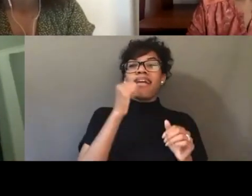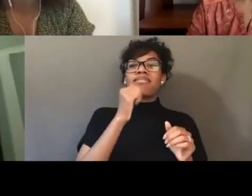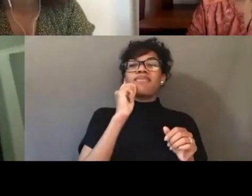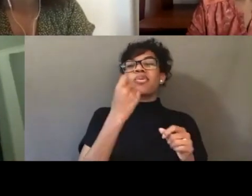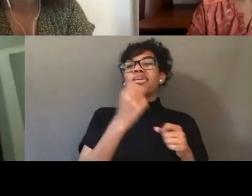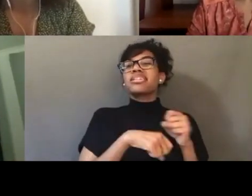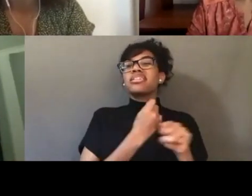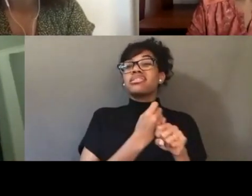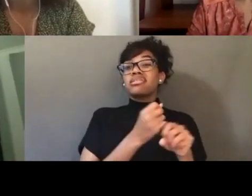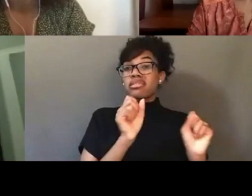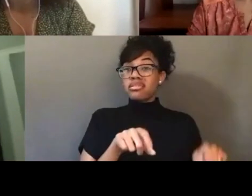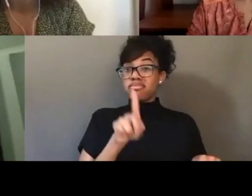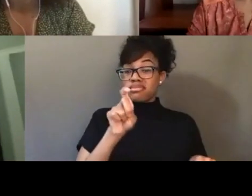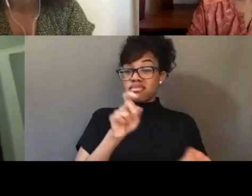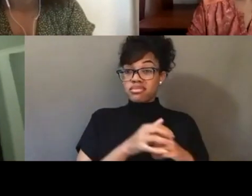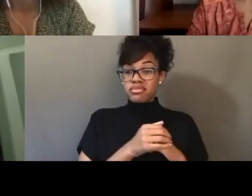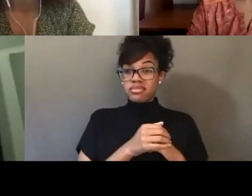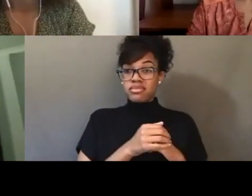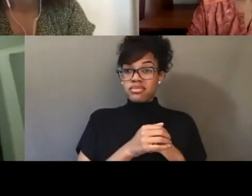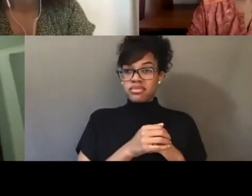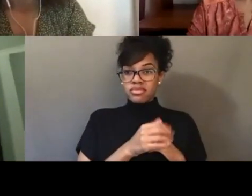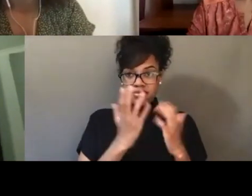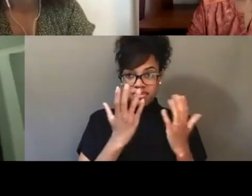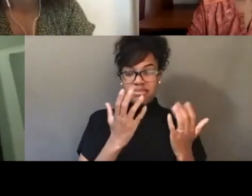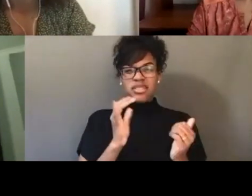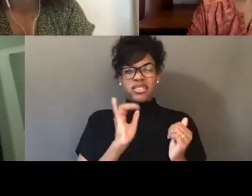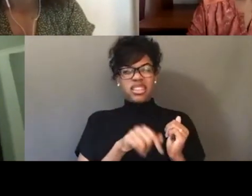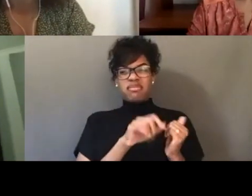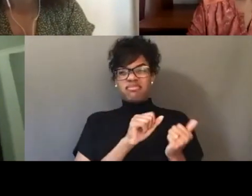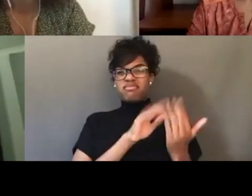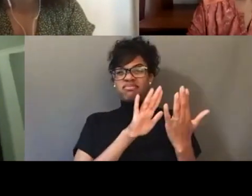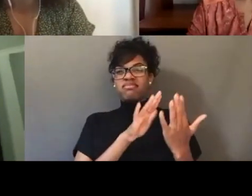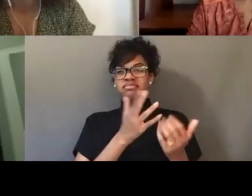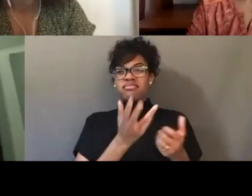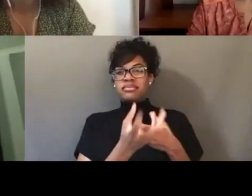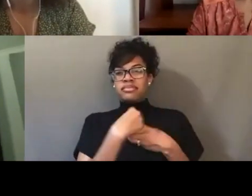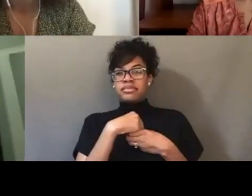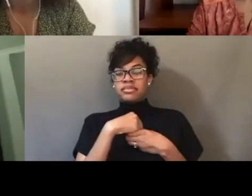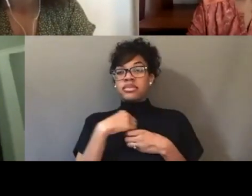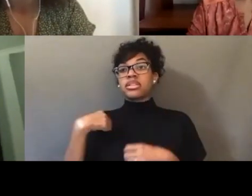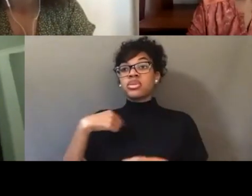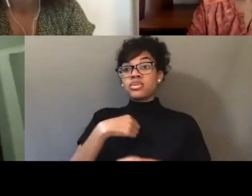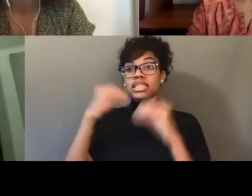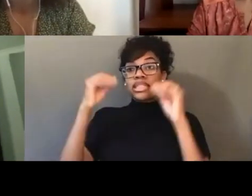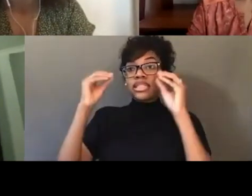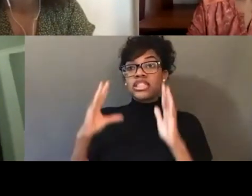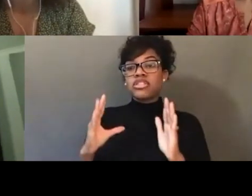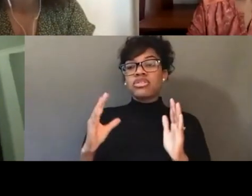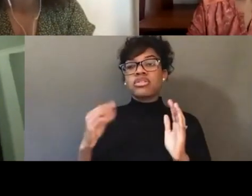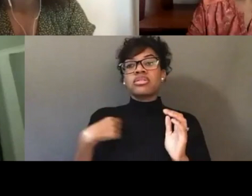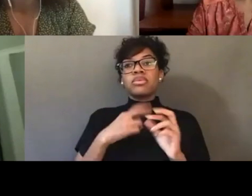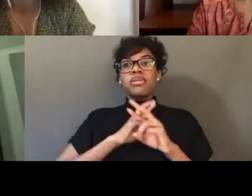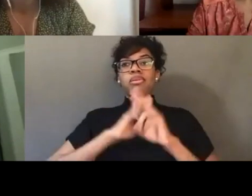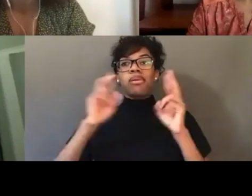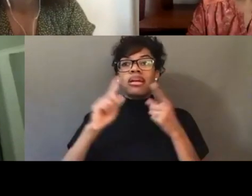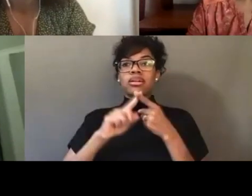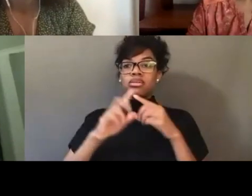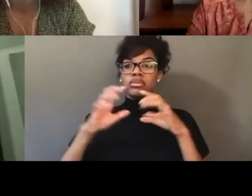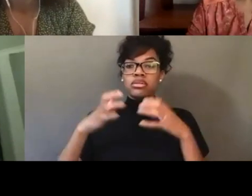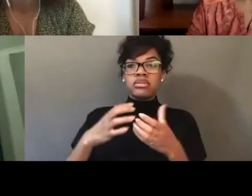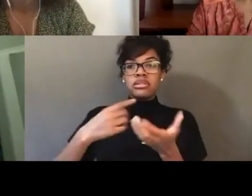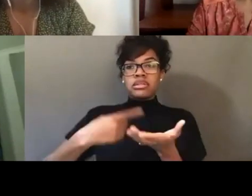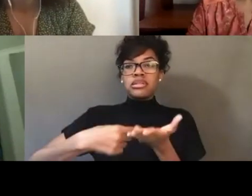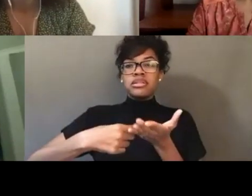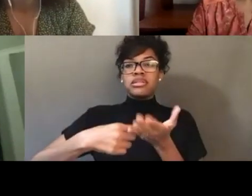teachers, as we get in this work and we decide to do the organizing and the mobilizing, I want to draw a very stark distinction